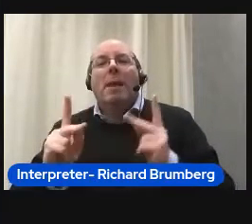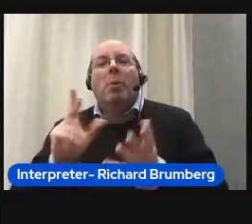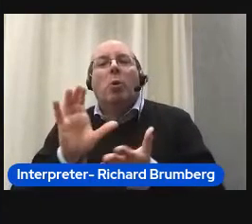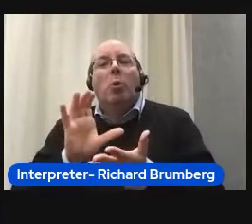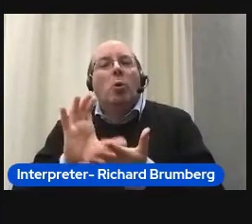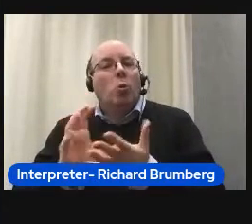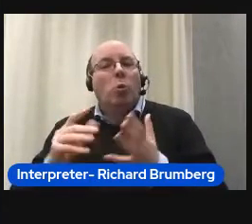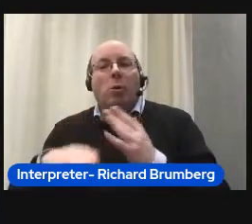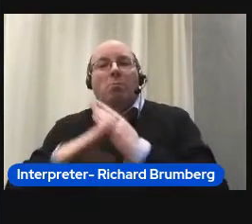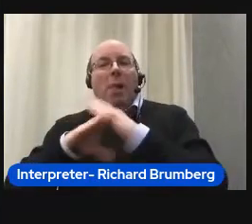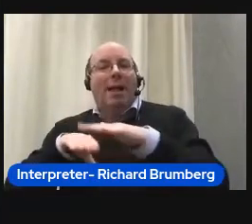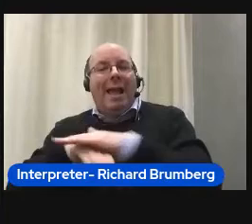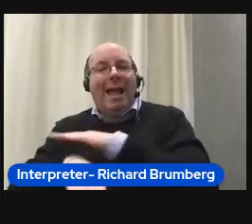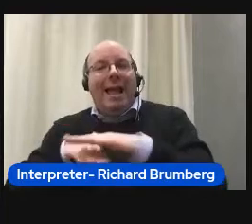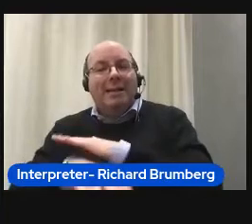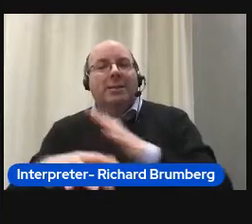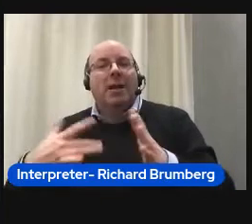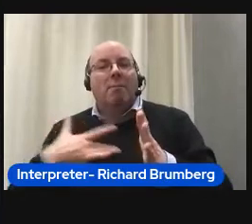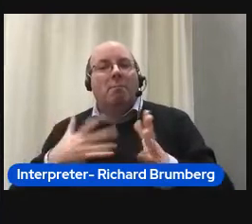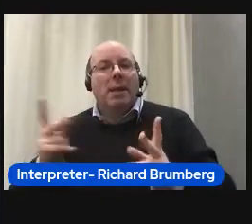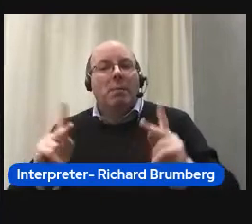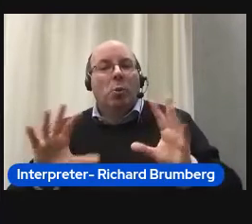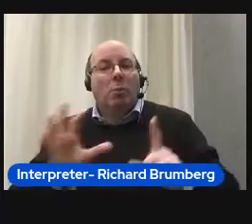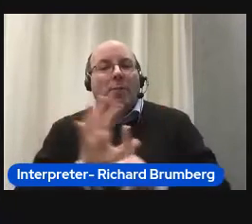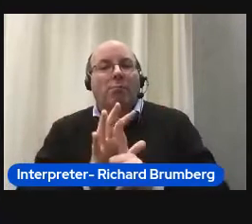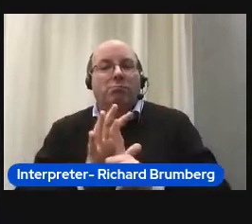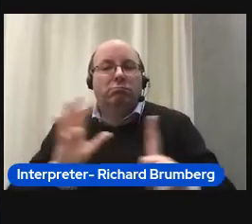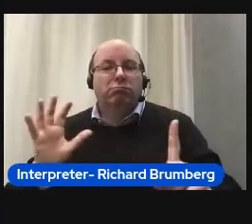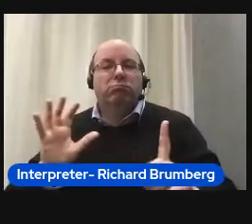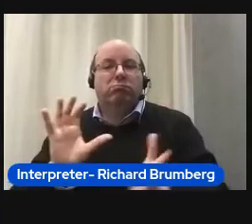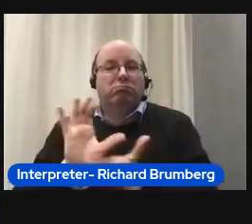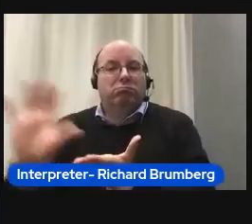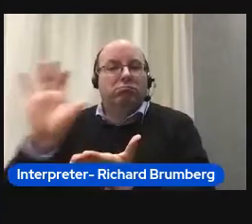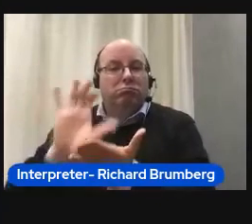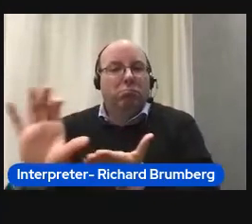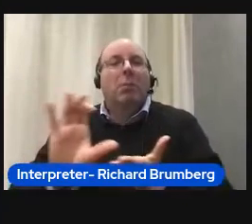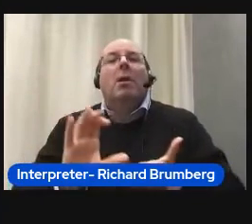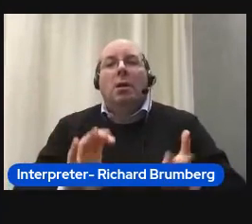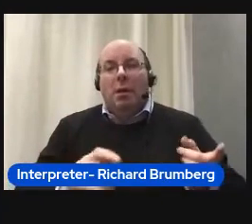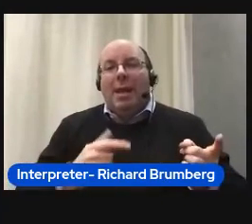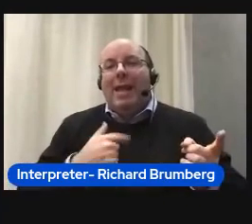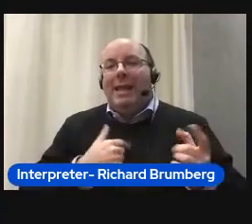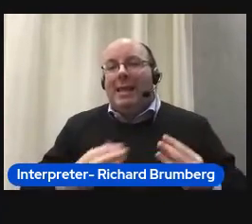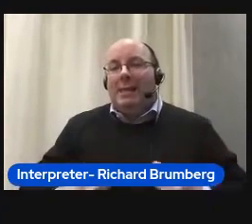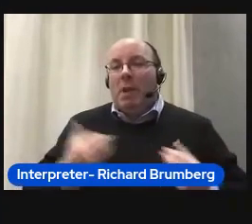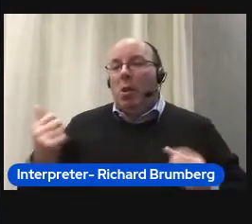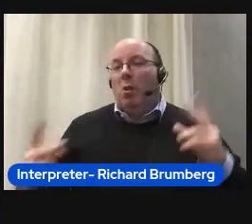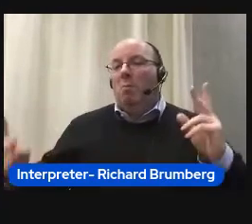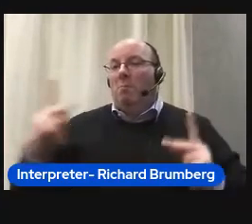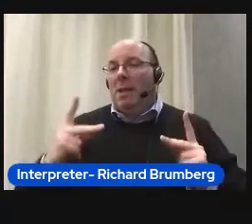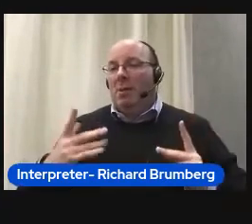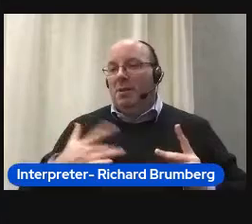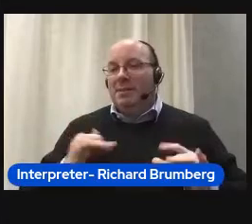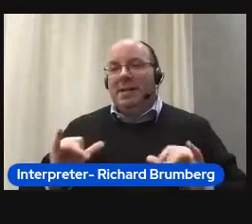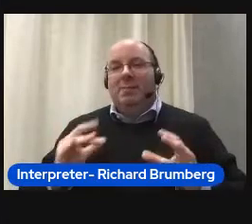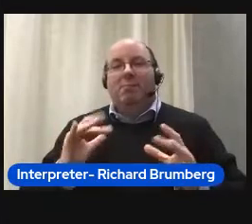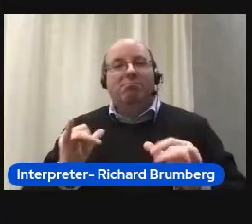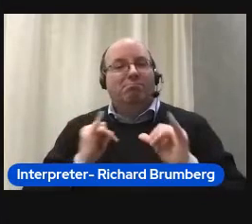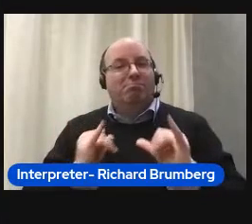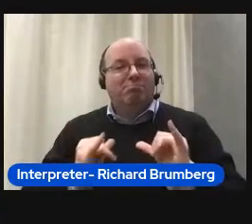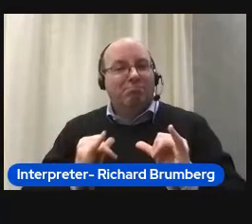less access and opportunity. Adam inspired others to share the same concern. And so it's really